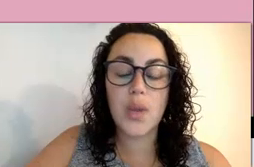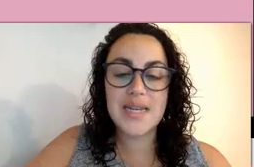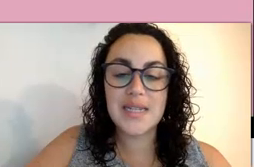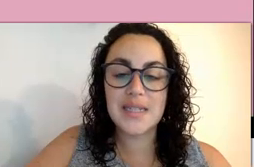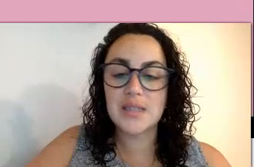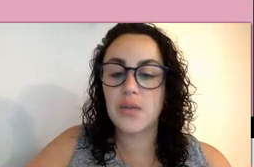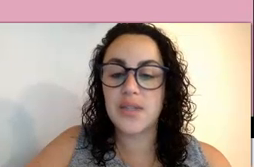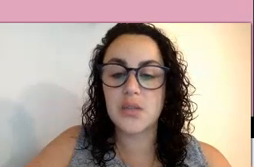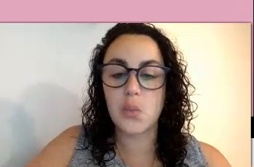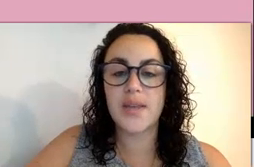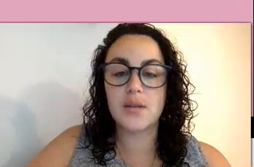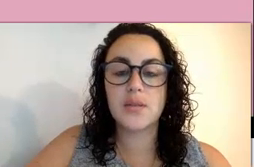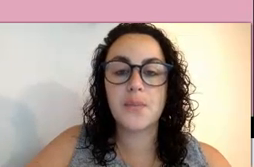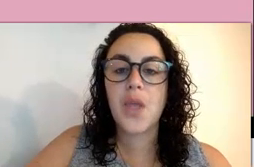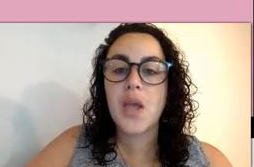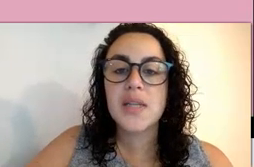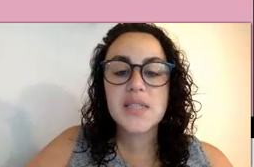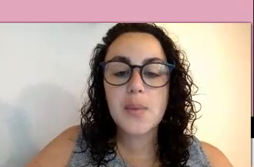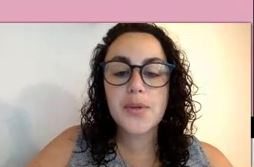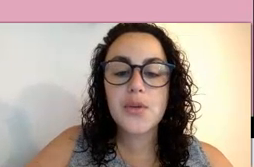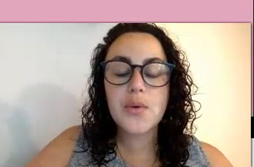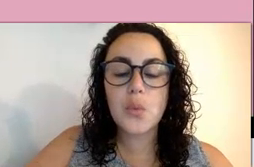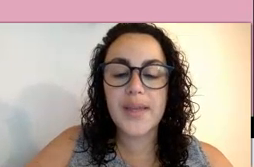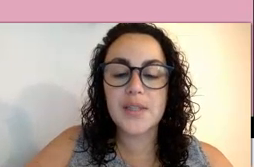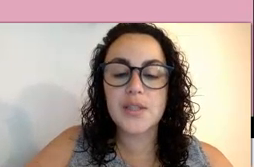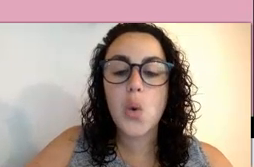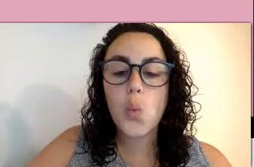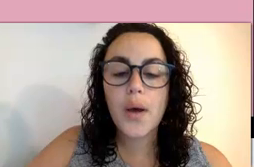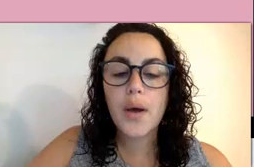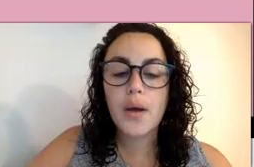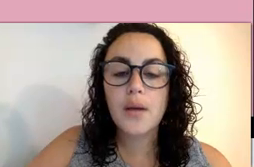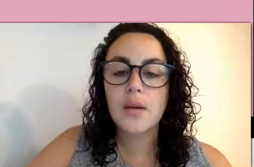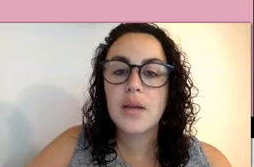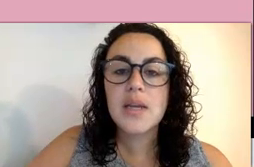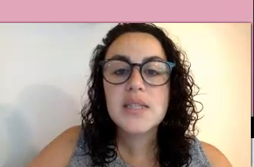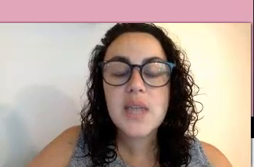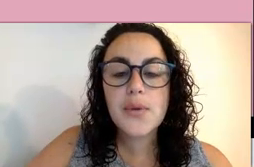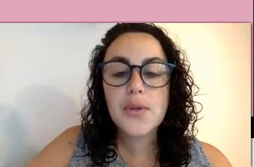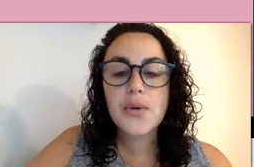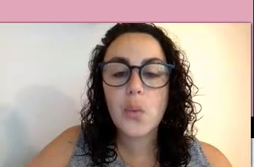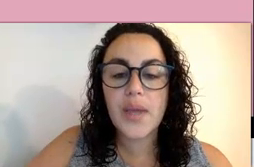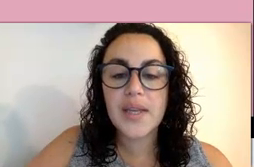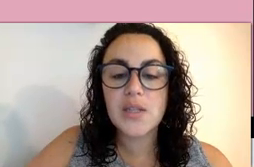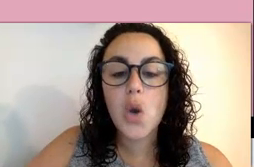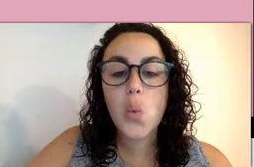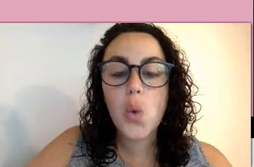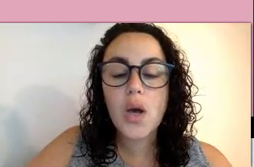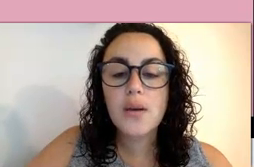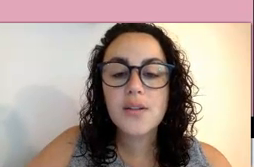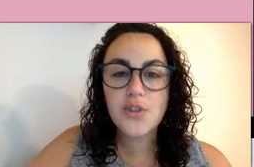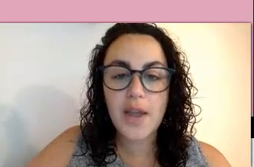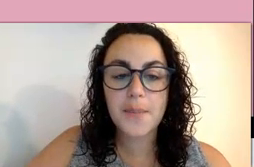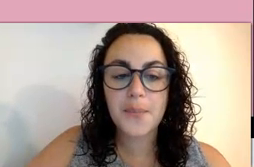the wind. So this is wind. W, wind, W. W, wind,